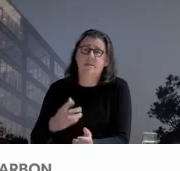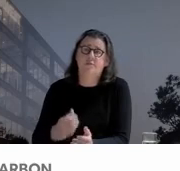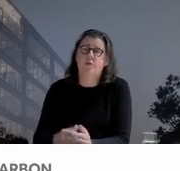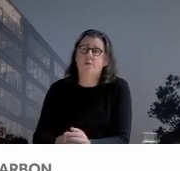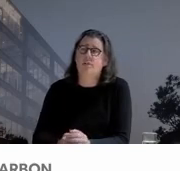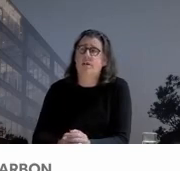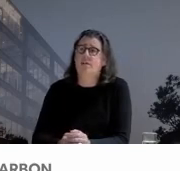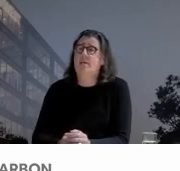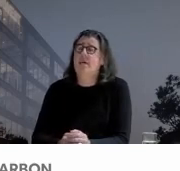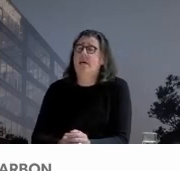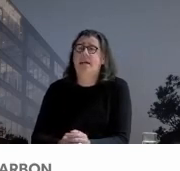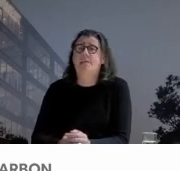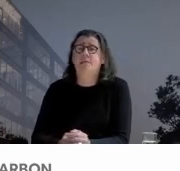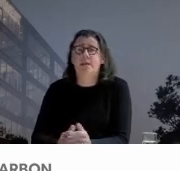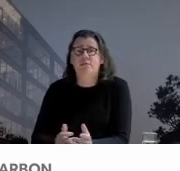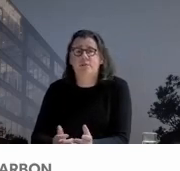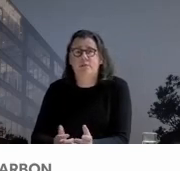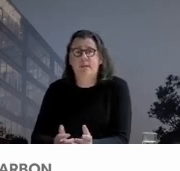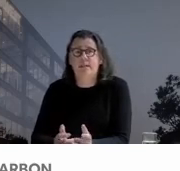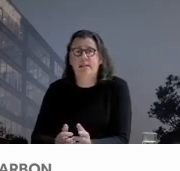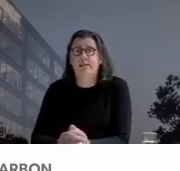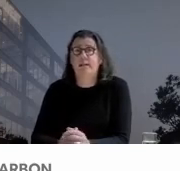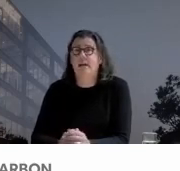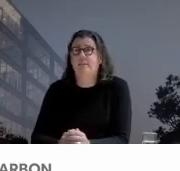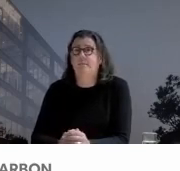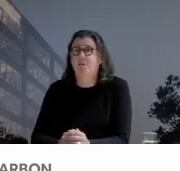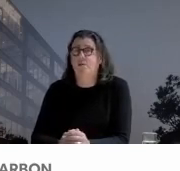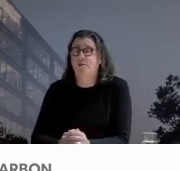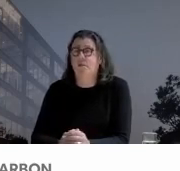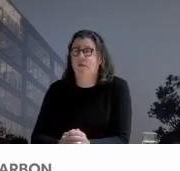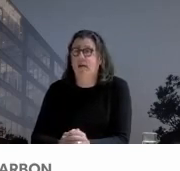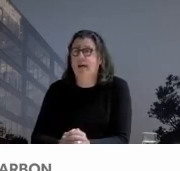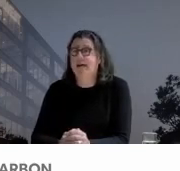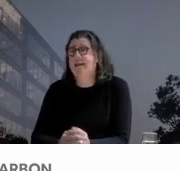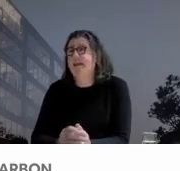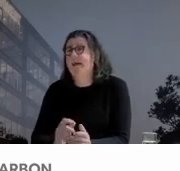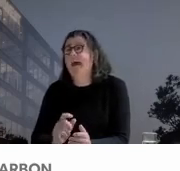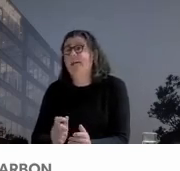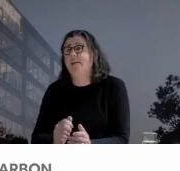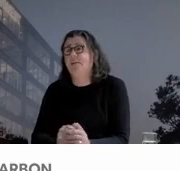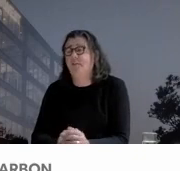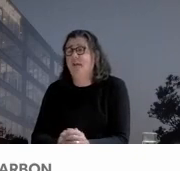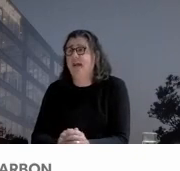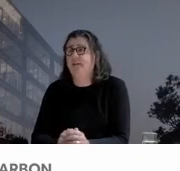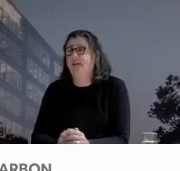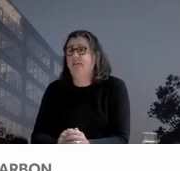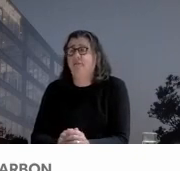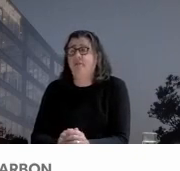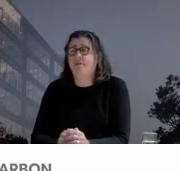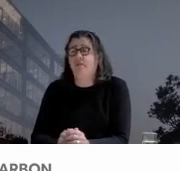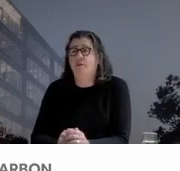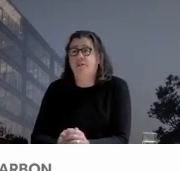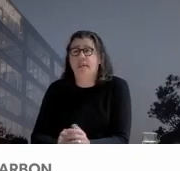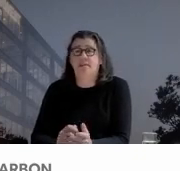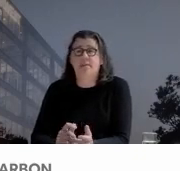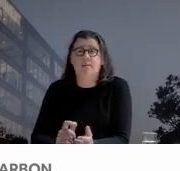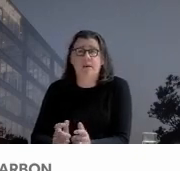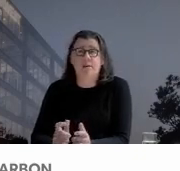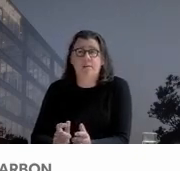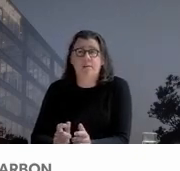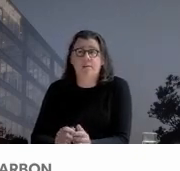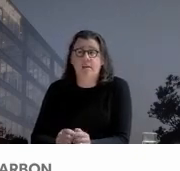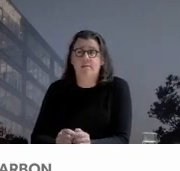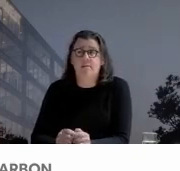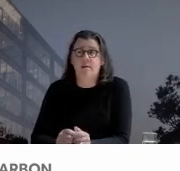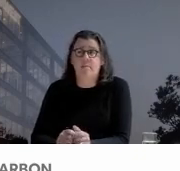through this central courtyard, allowed us to naturally ventilate the floors, and then added on top of that 3 floors, accounting to